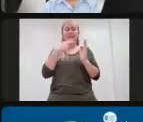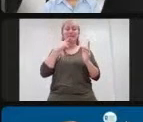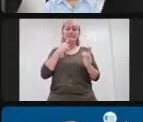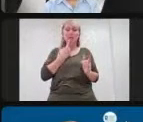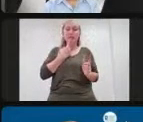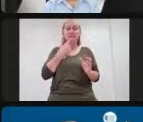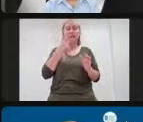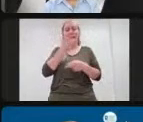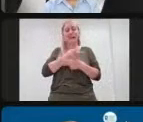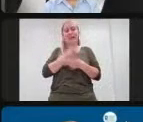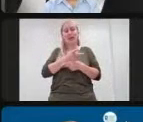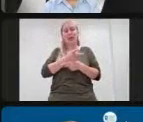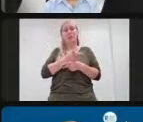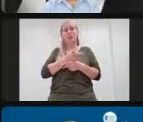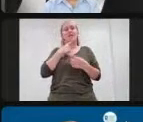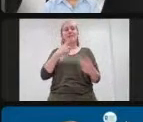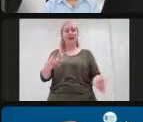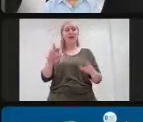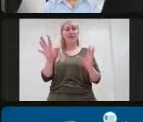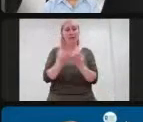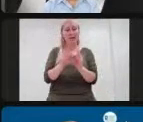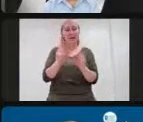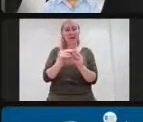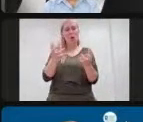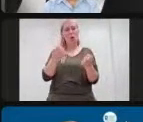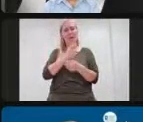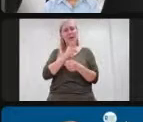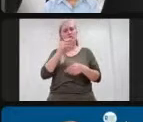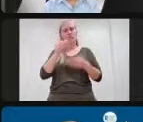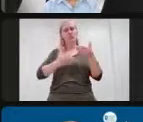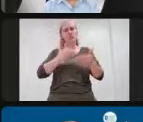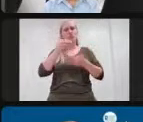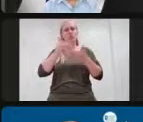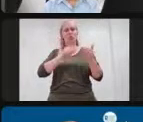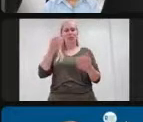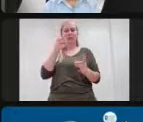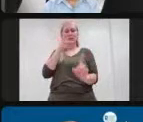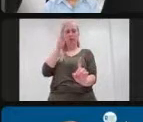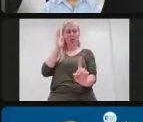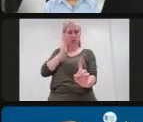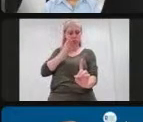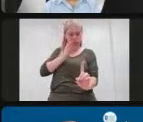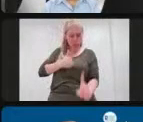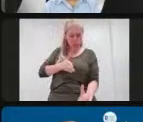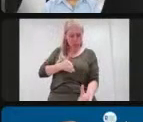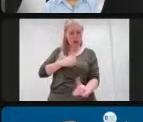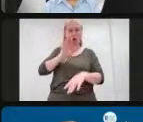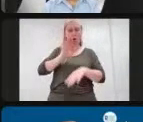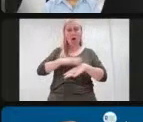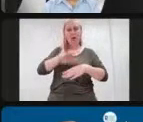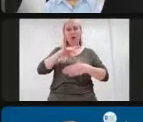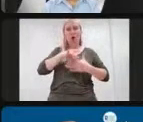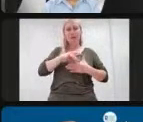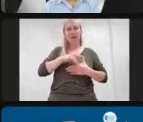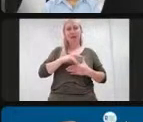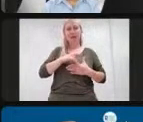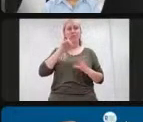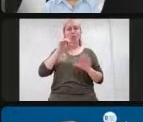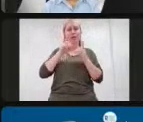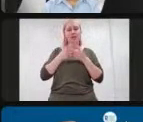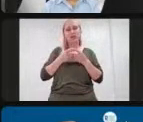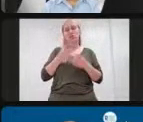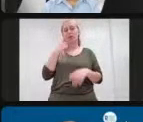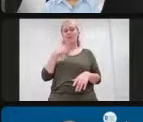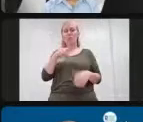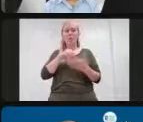an effective meeting, we want to make sure it progresses and it stays on content for the district, for